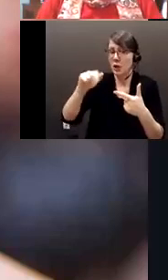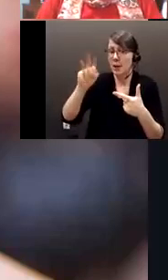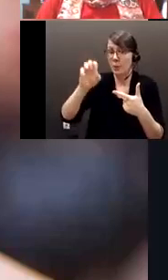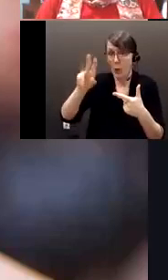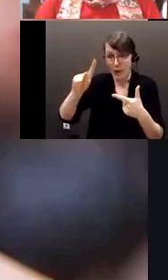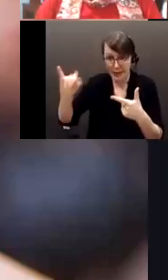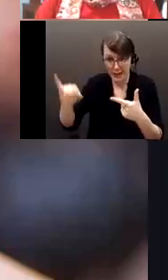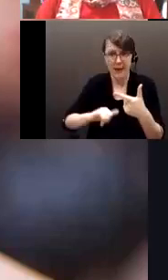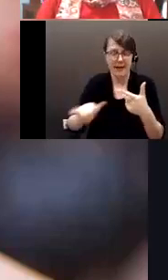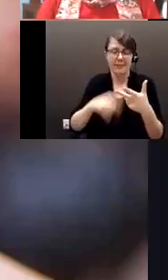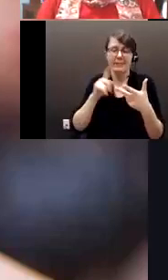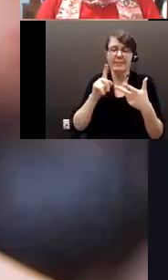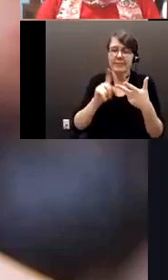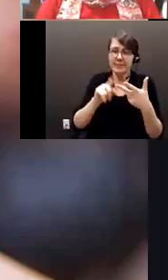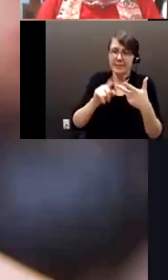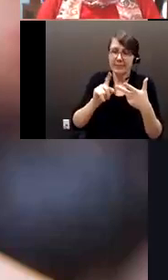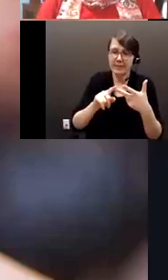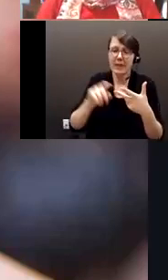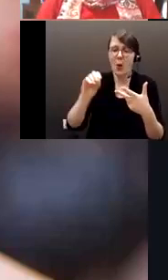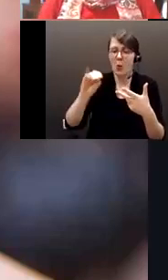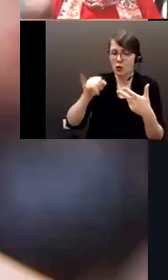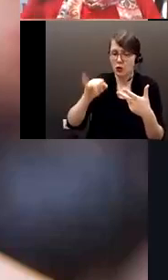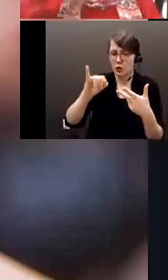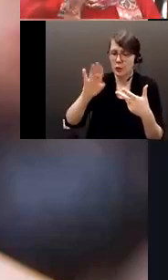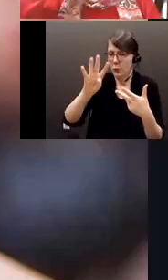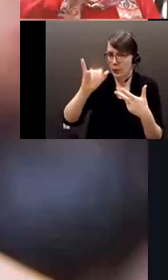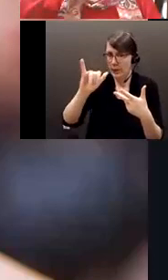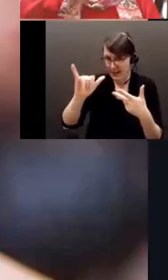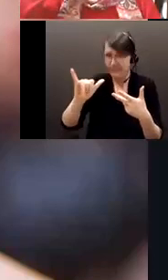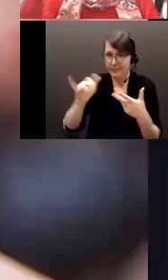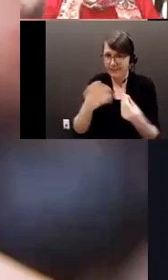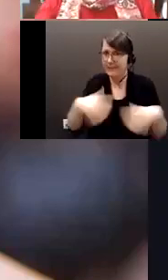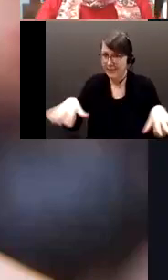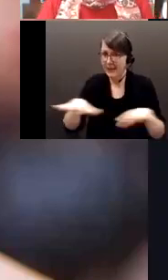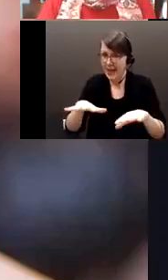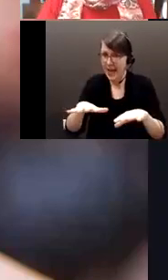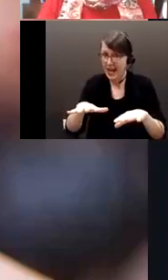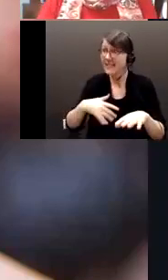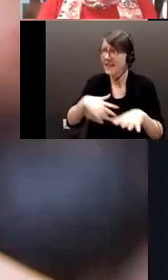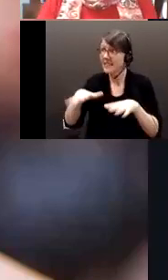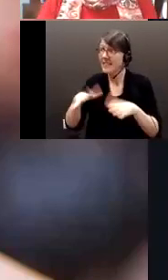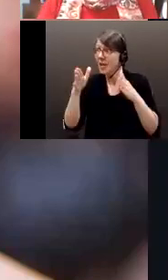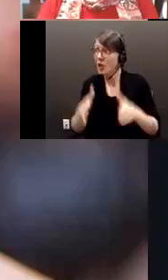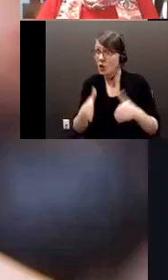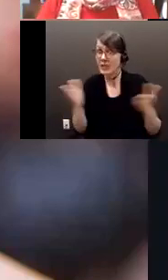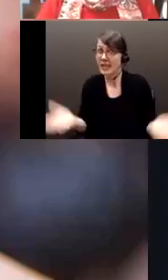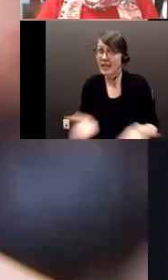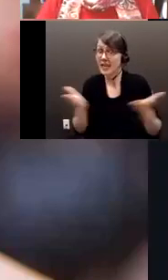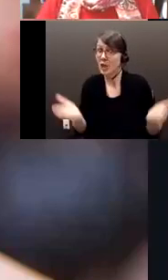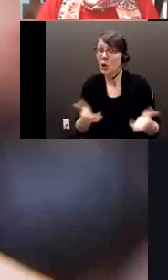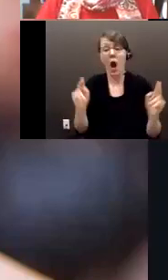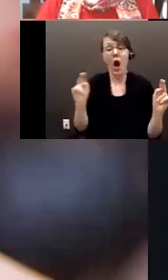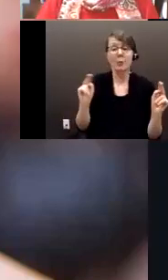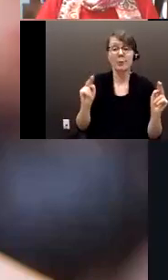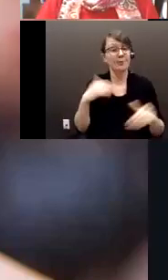of settlers is not neutral. It has had and continues to have devastating impacts